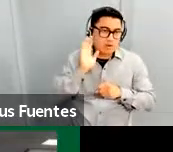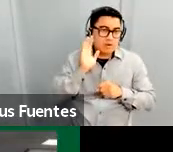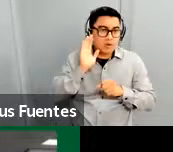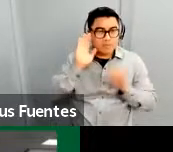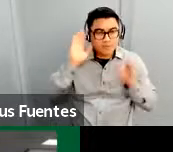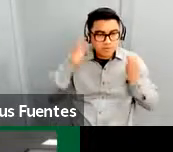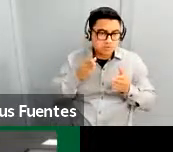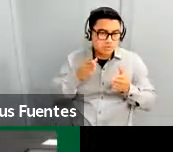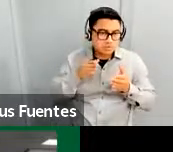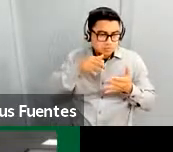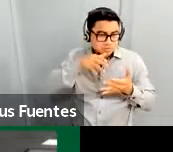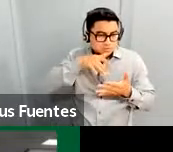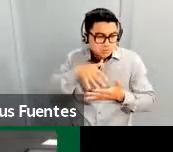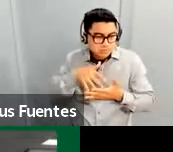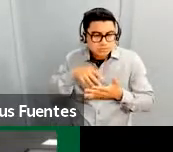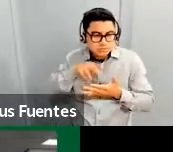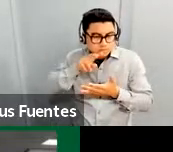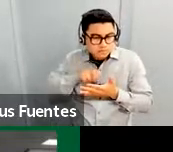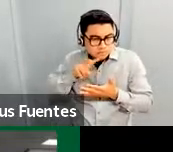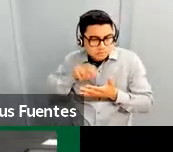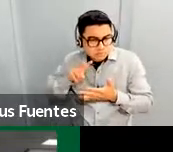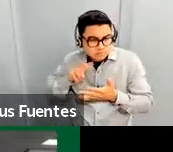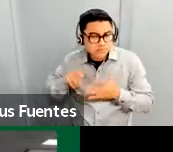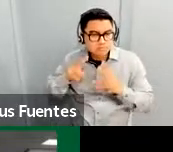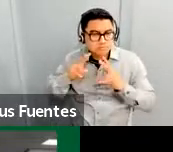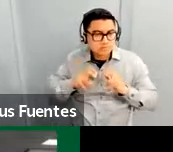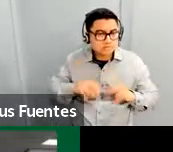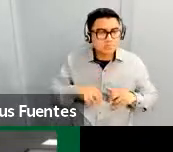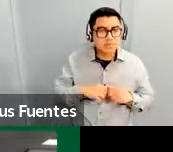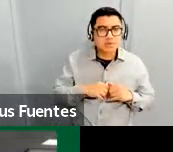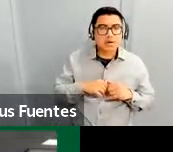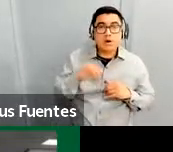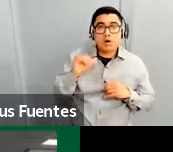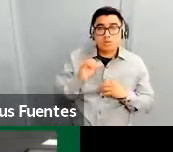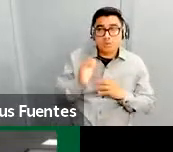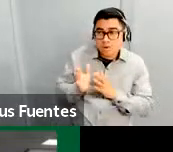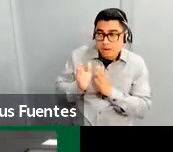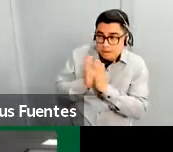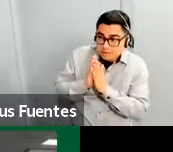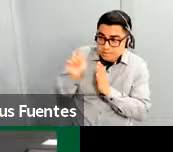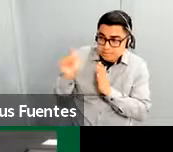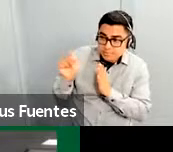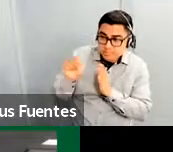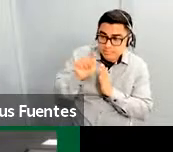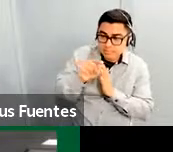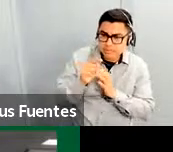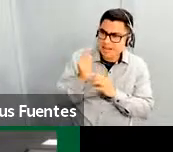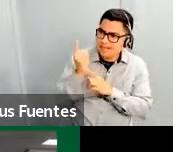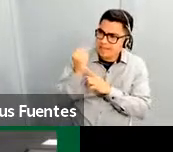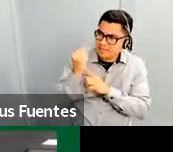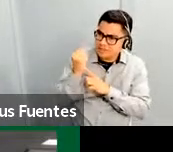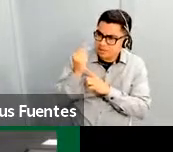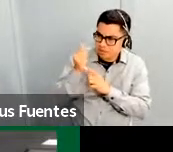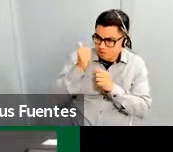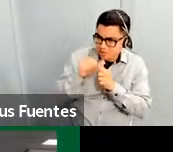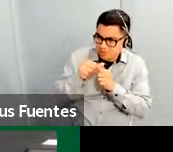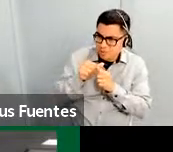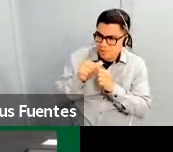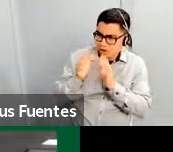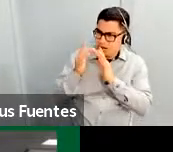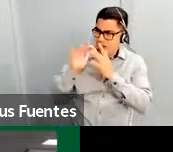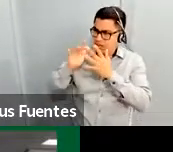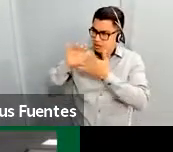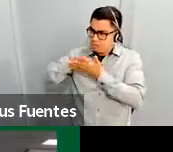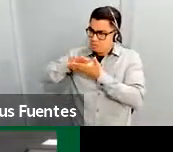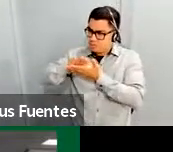we're also asking stakeholders, what did we do in the last year during distance learning that was helpful, that you'd like to